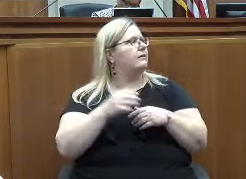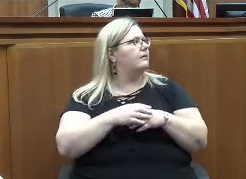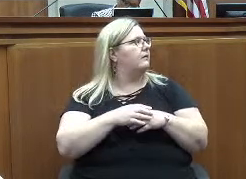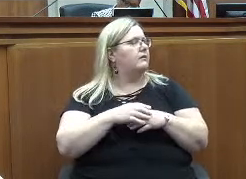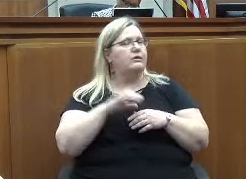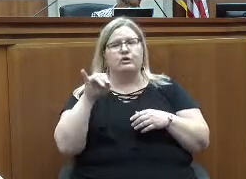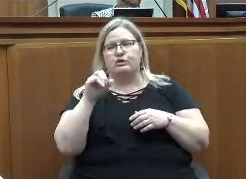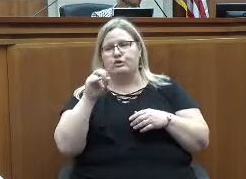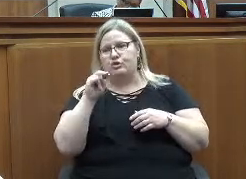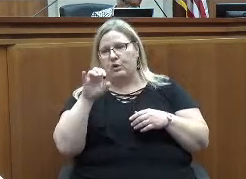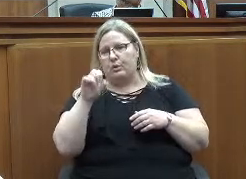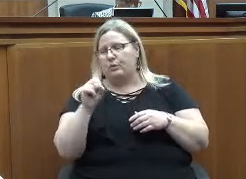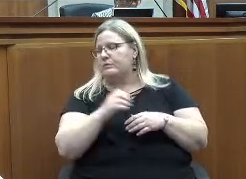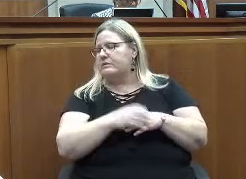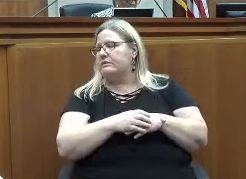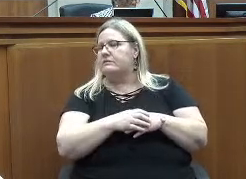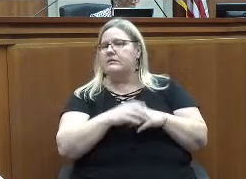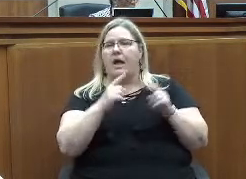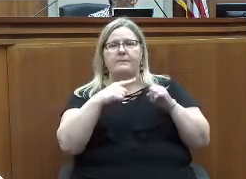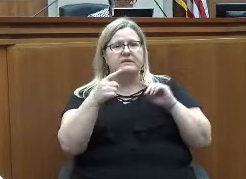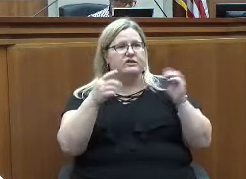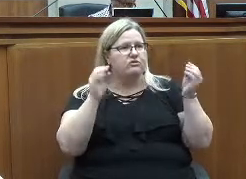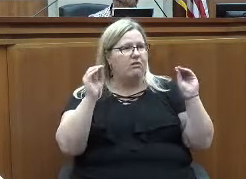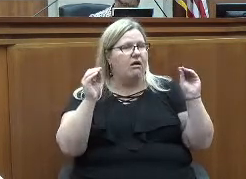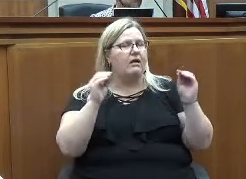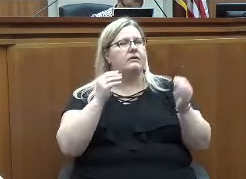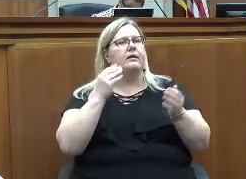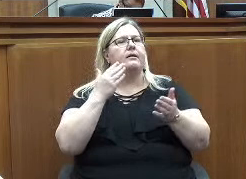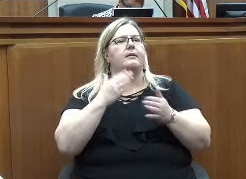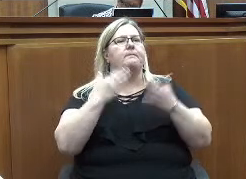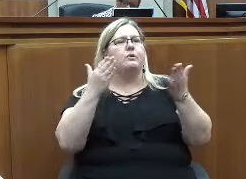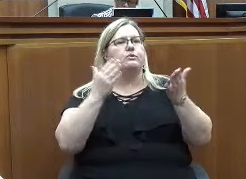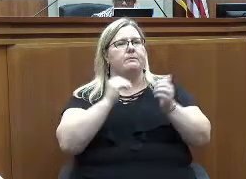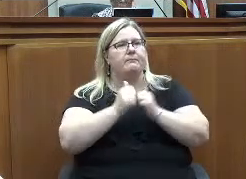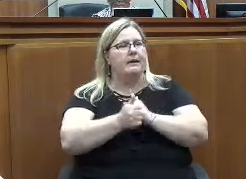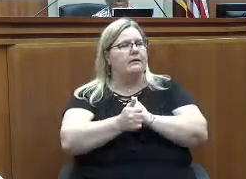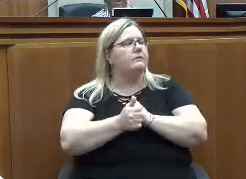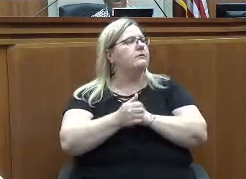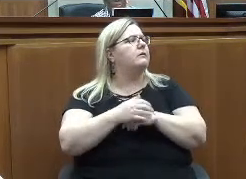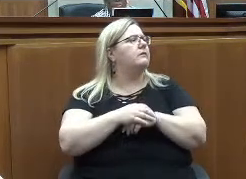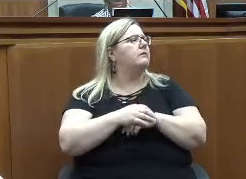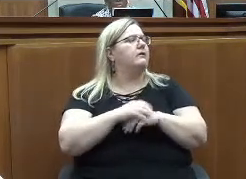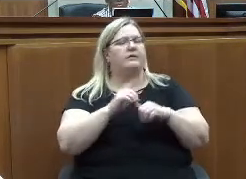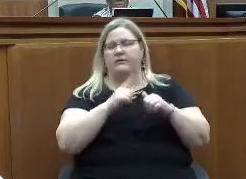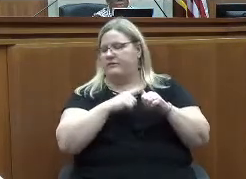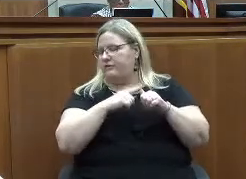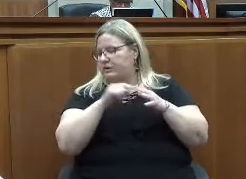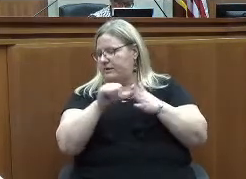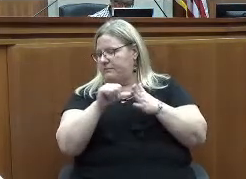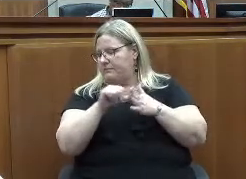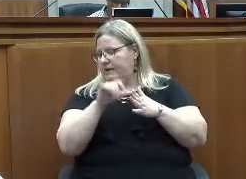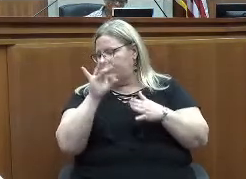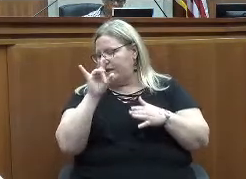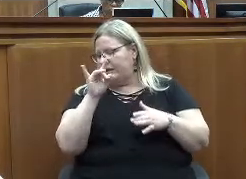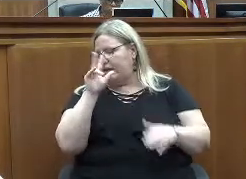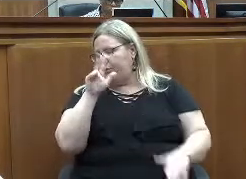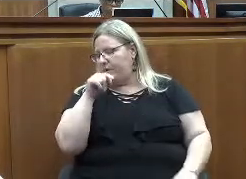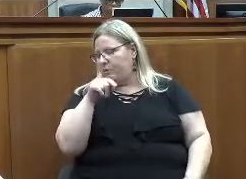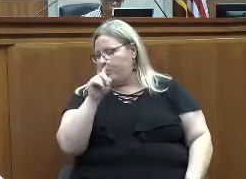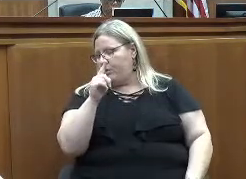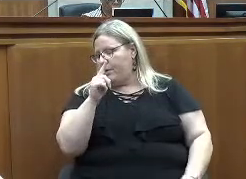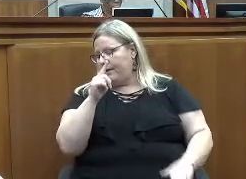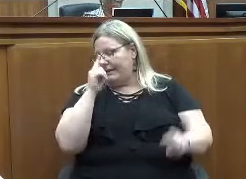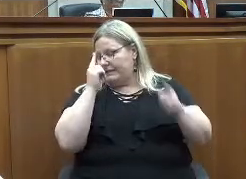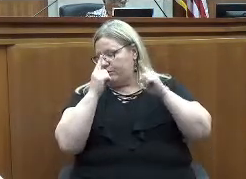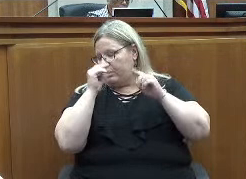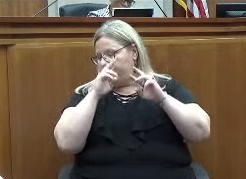Is there any opposition? Hearing none, motion passes. Next item, please. First item is on page 18, item 3.1, consideration of a